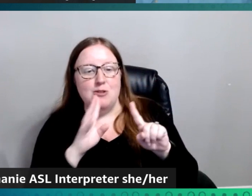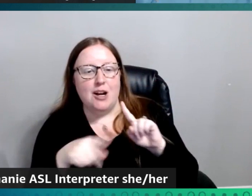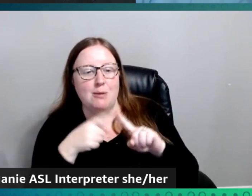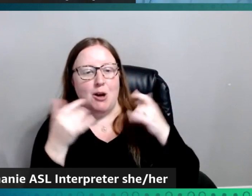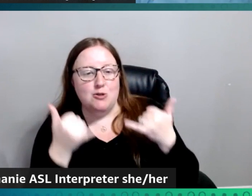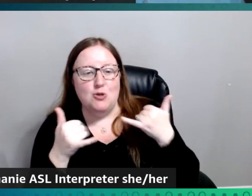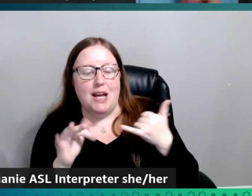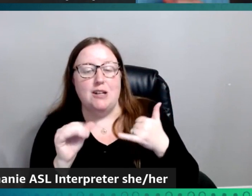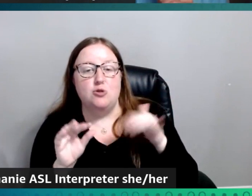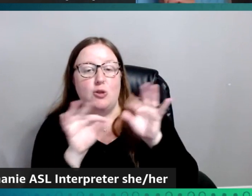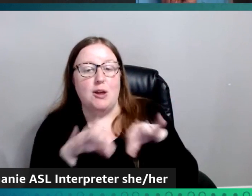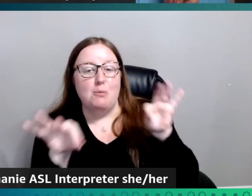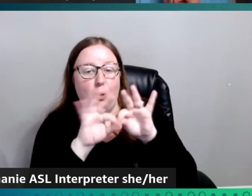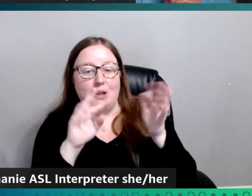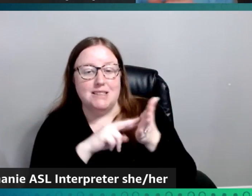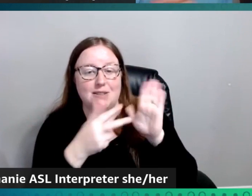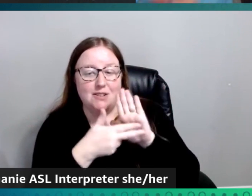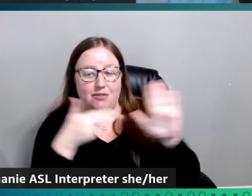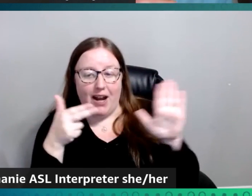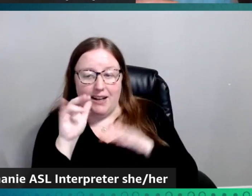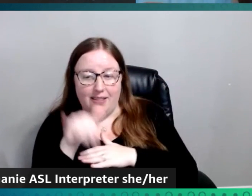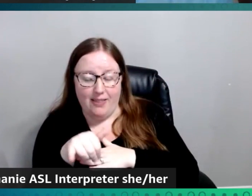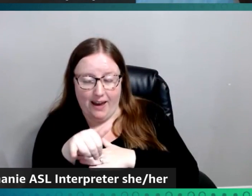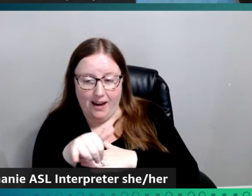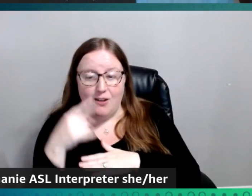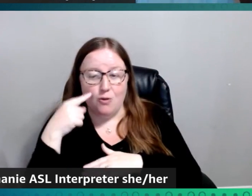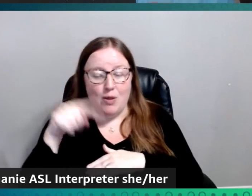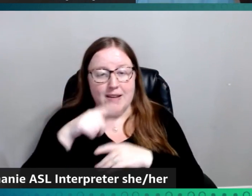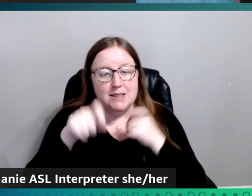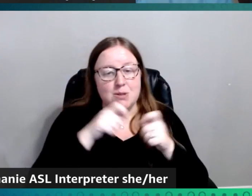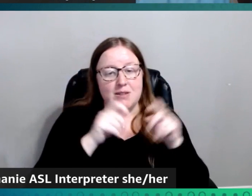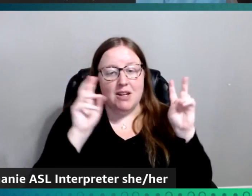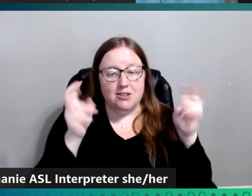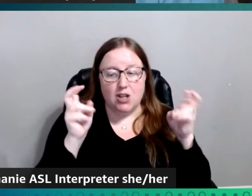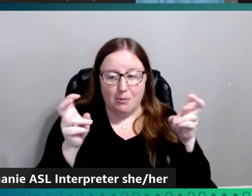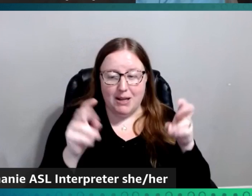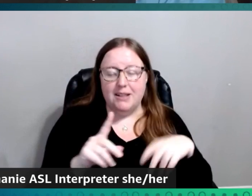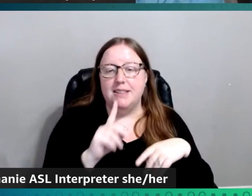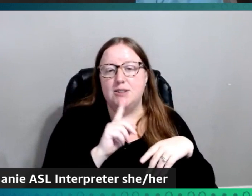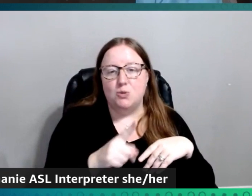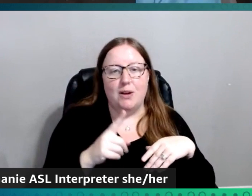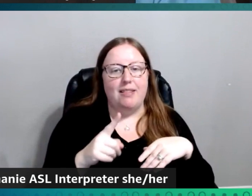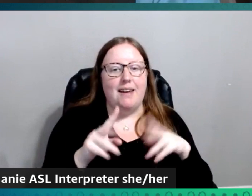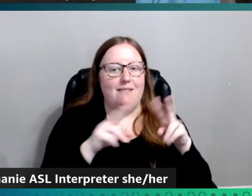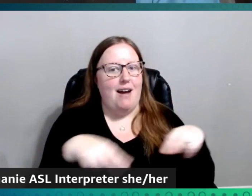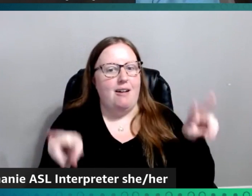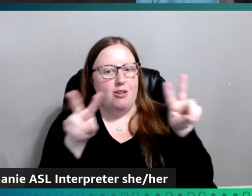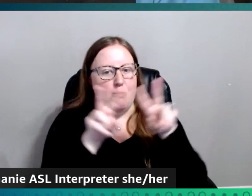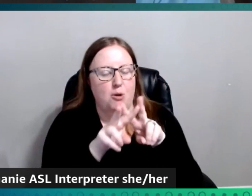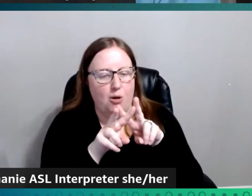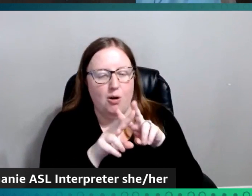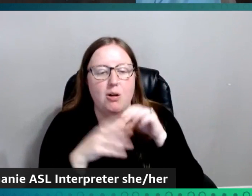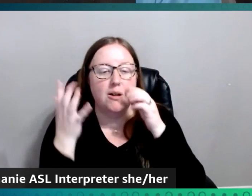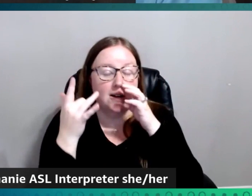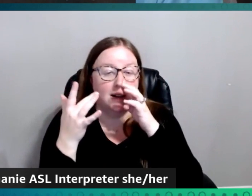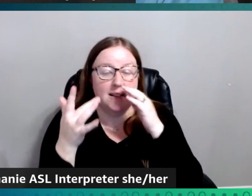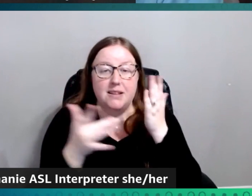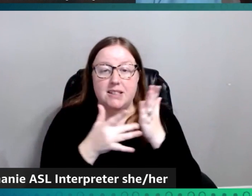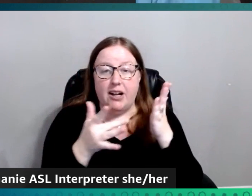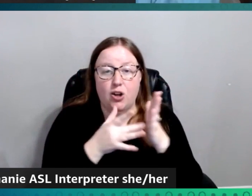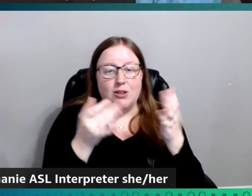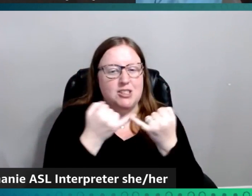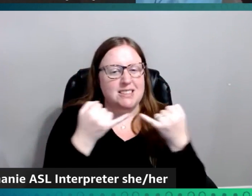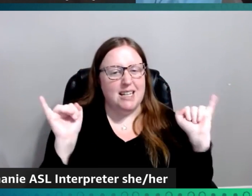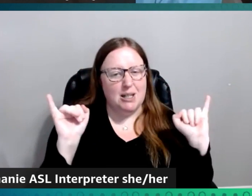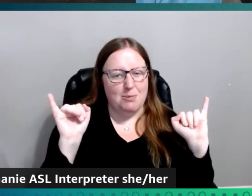the importance of defining it for this particular topic is super valuable because it's a technology independent of